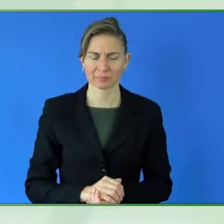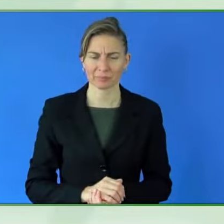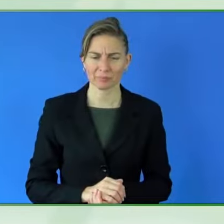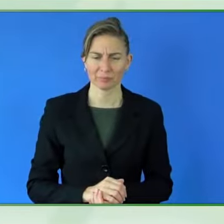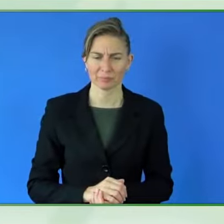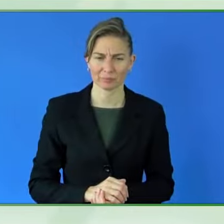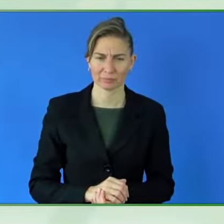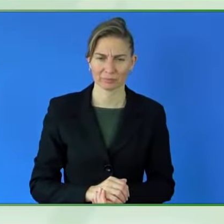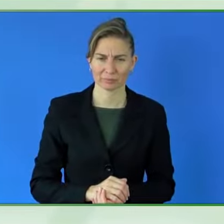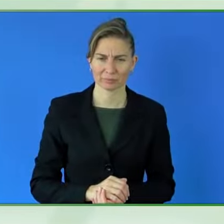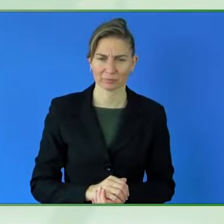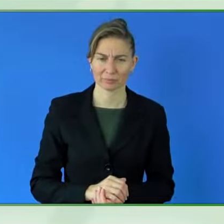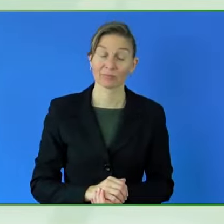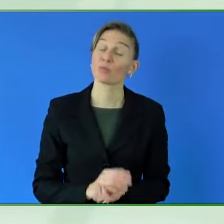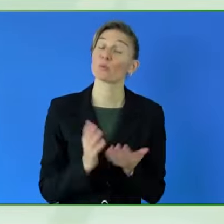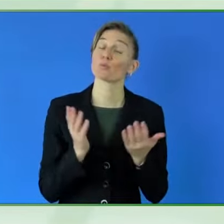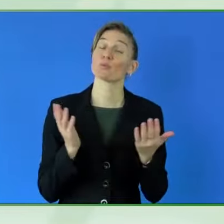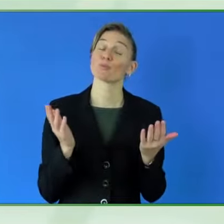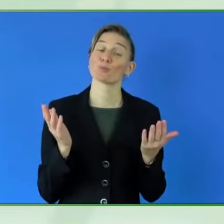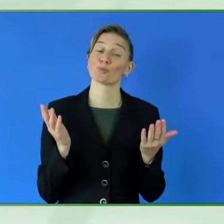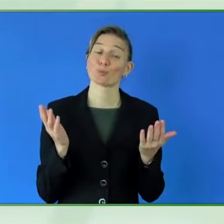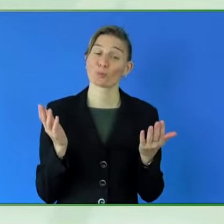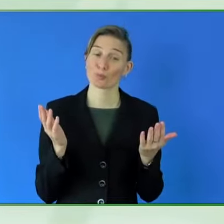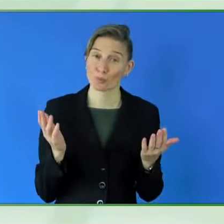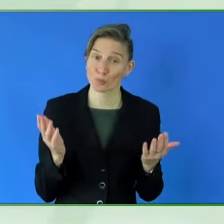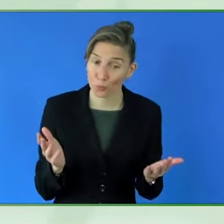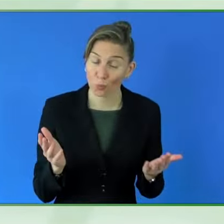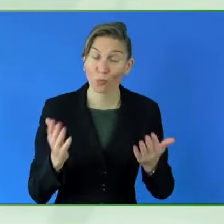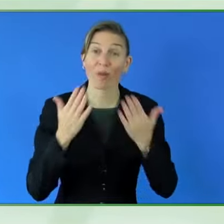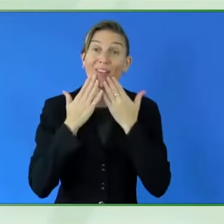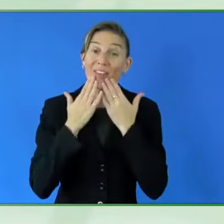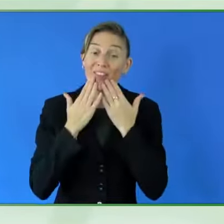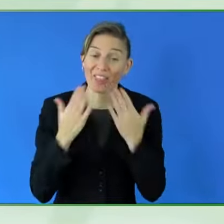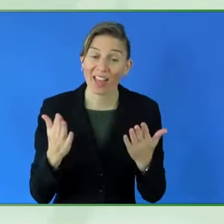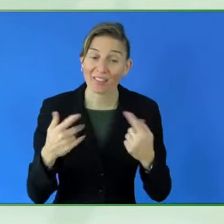And with that, I will thank you for having me here today.